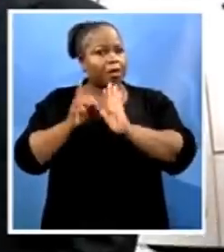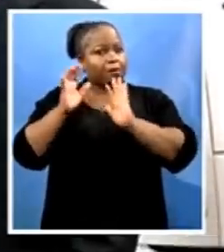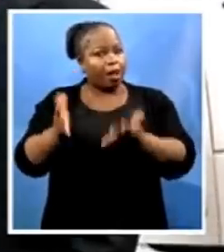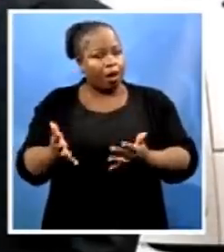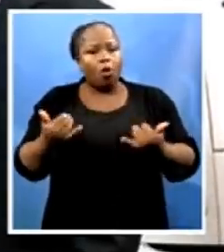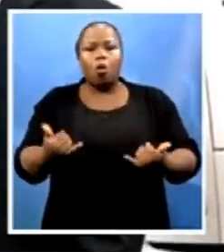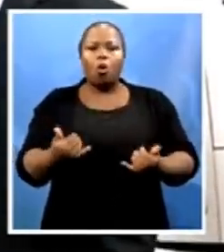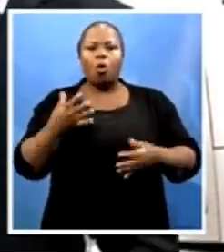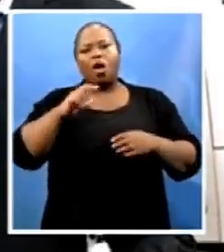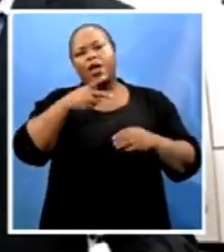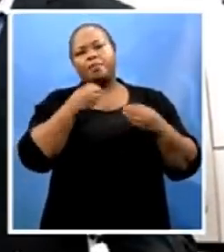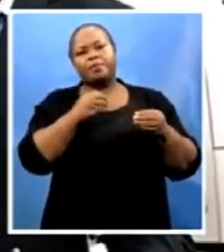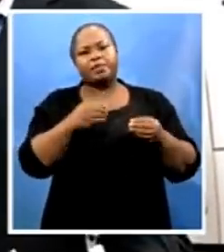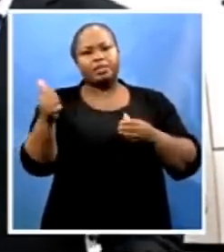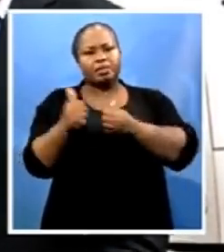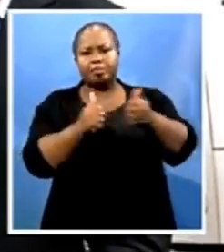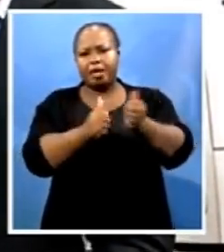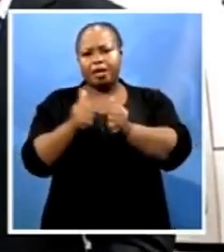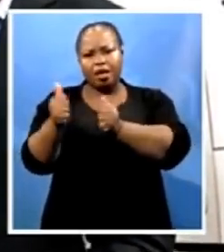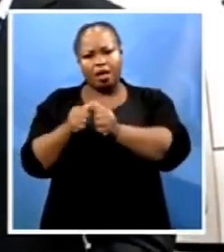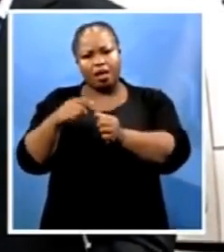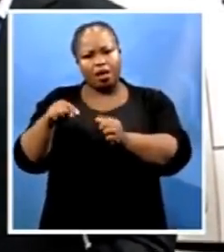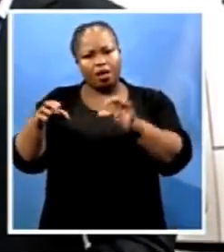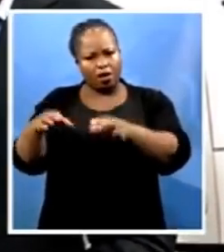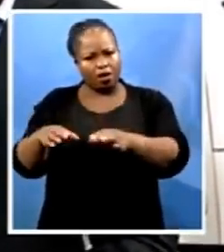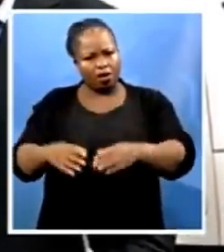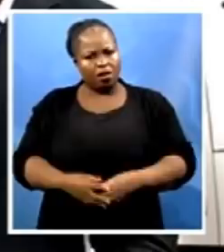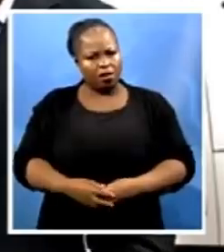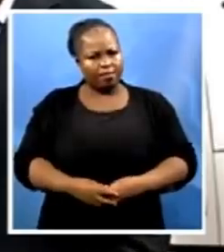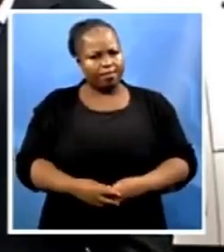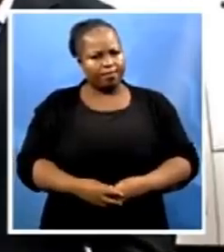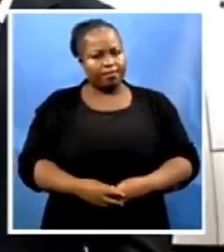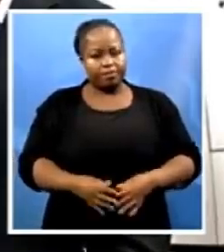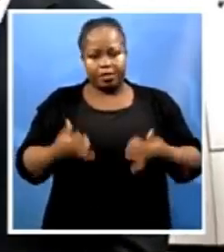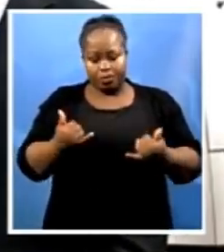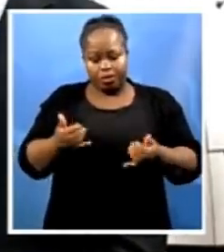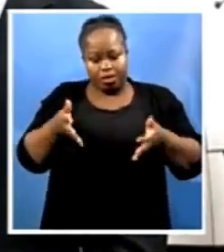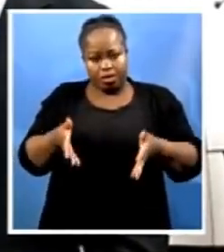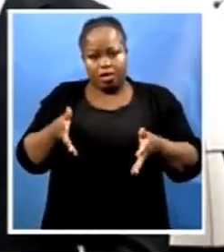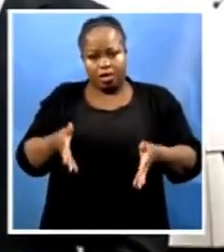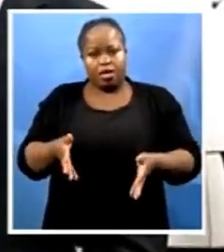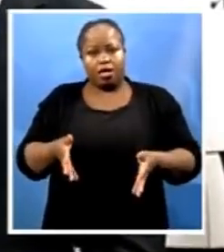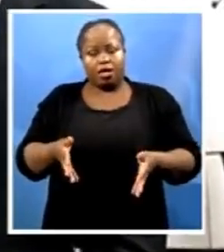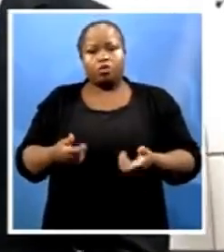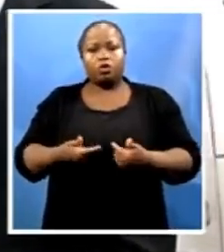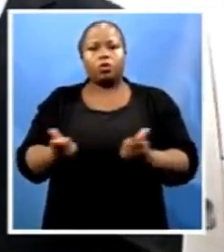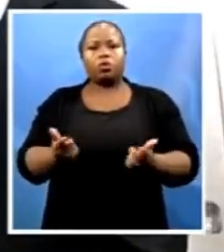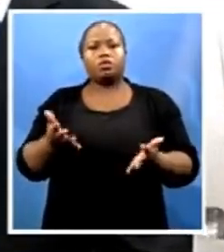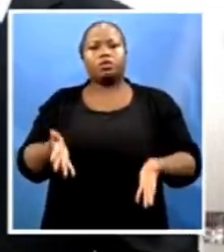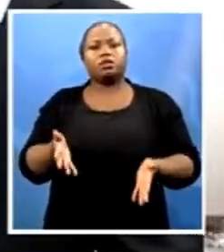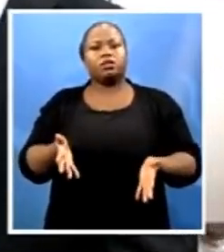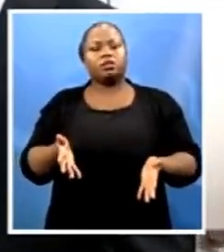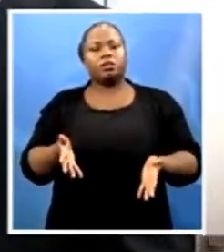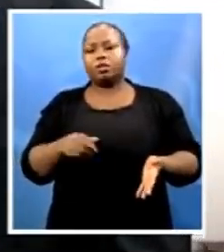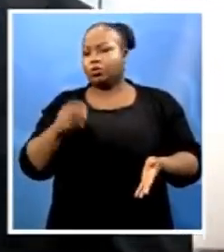lending hand? Today here, this launch that we are witnessing is a launch of